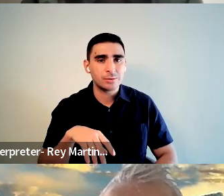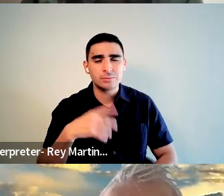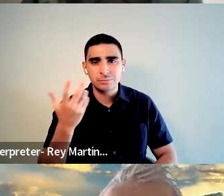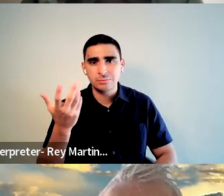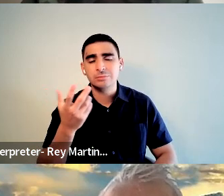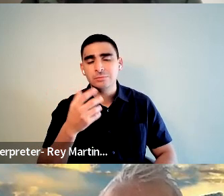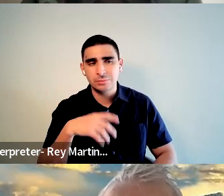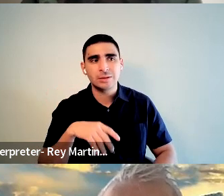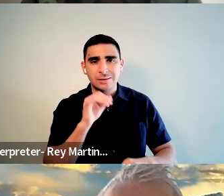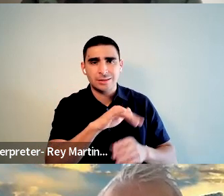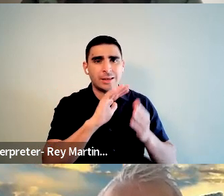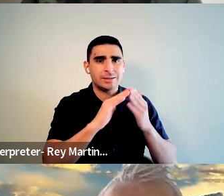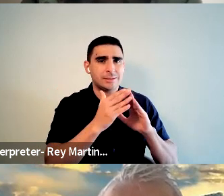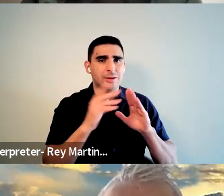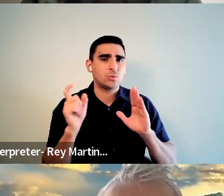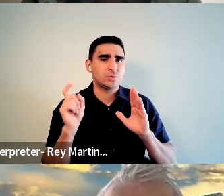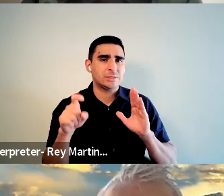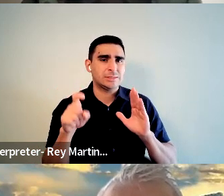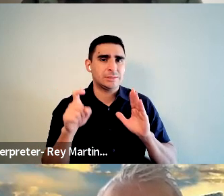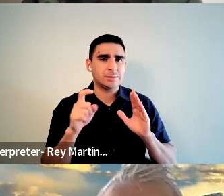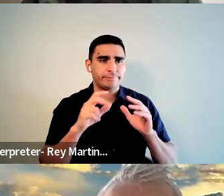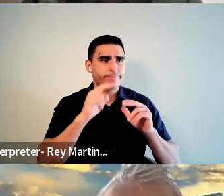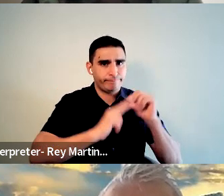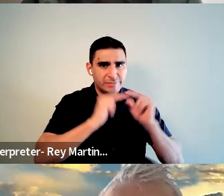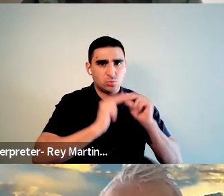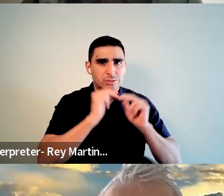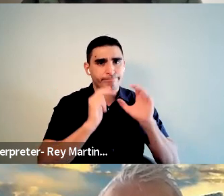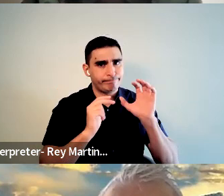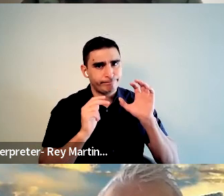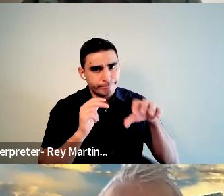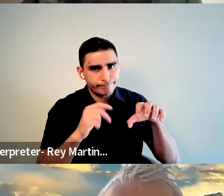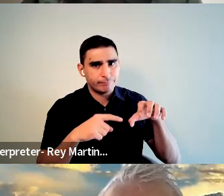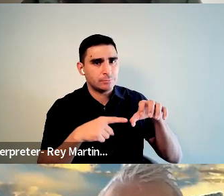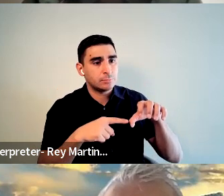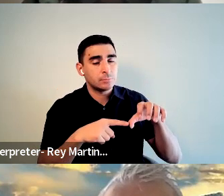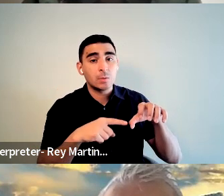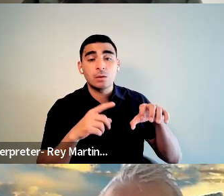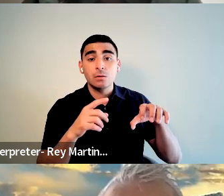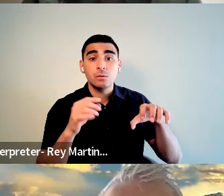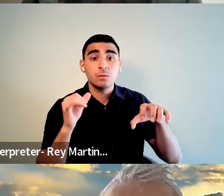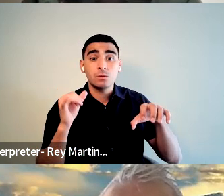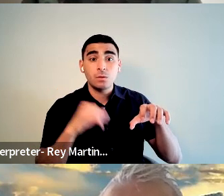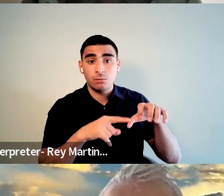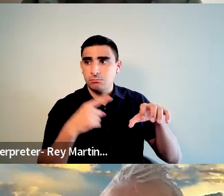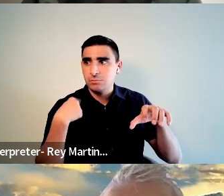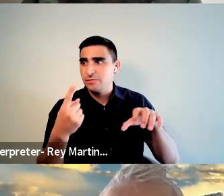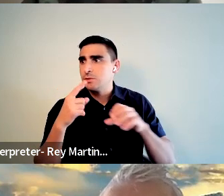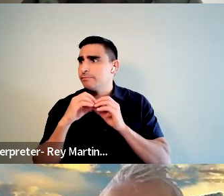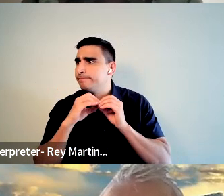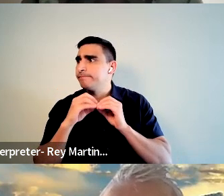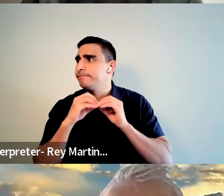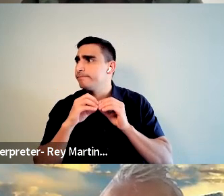does need a place, and it's been talked about, it's become more